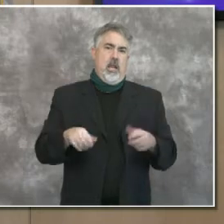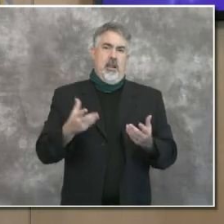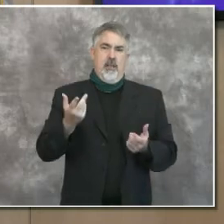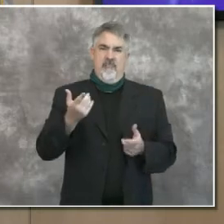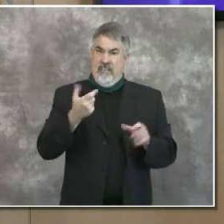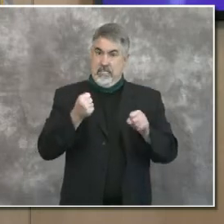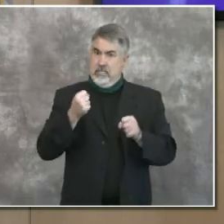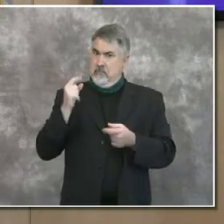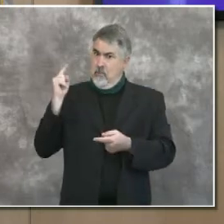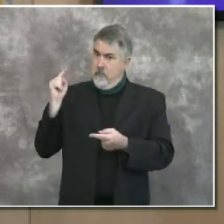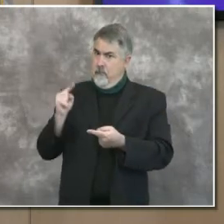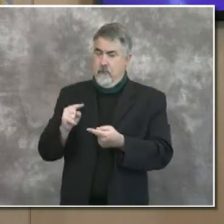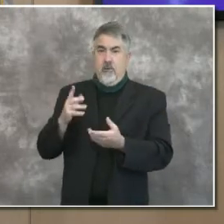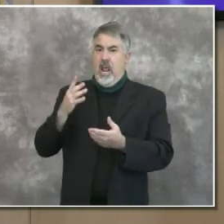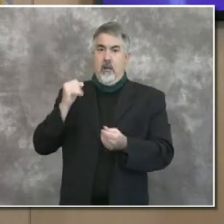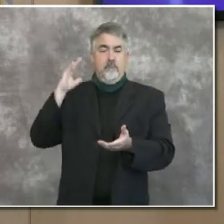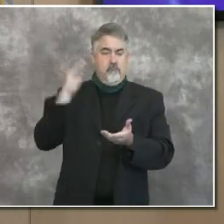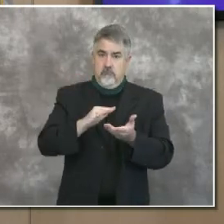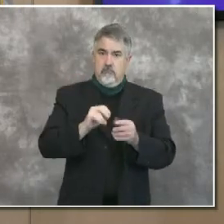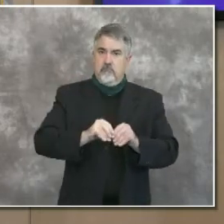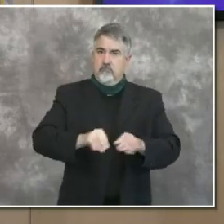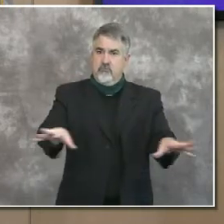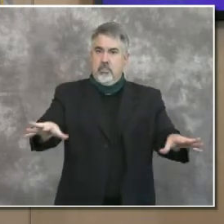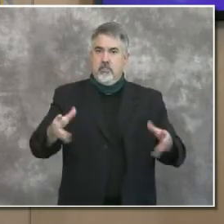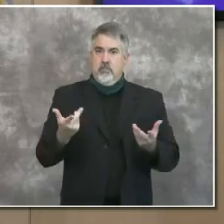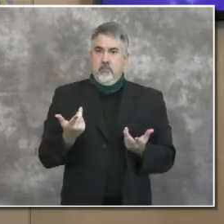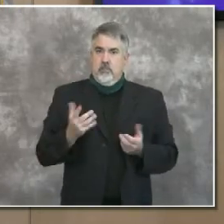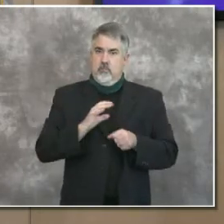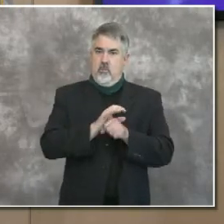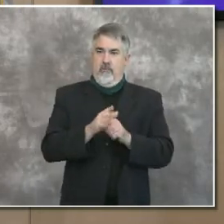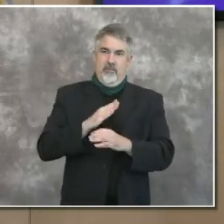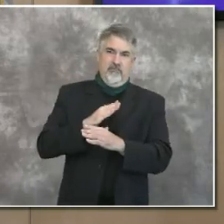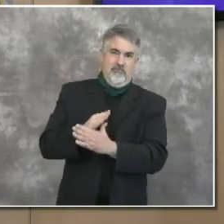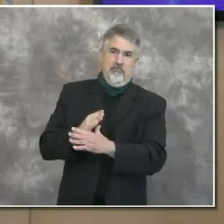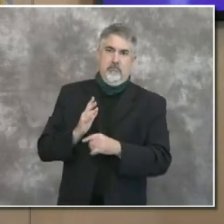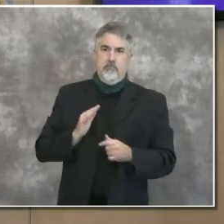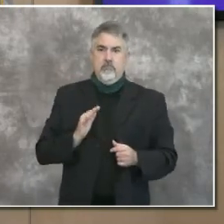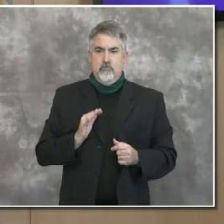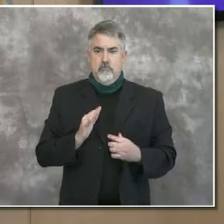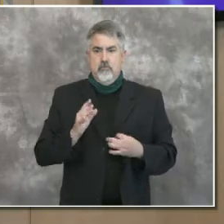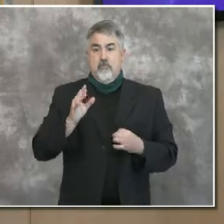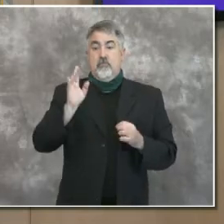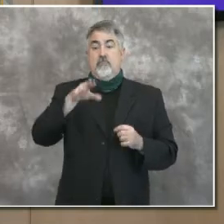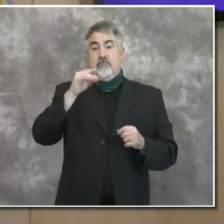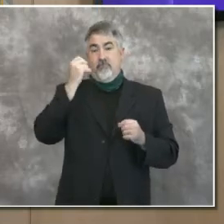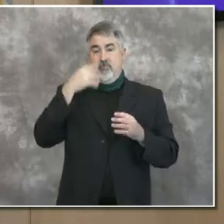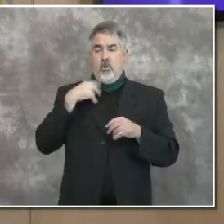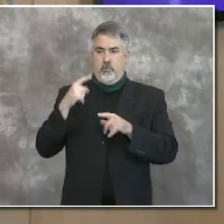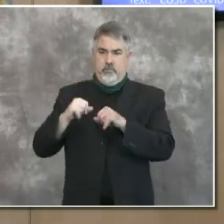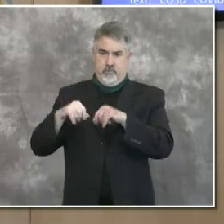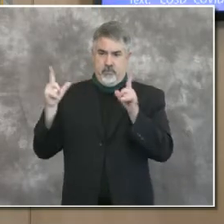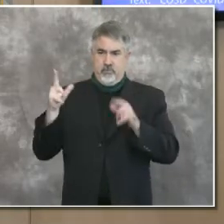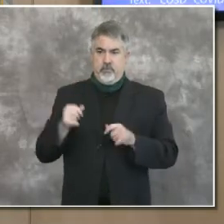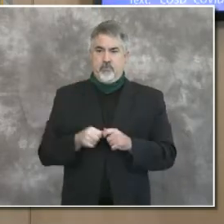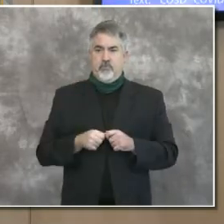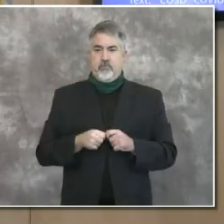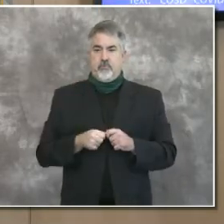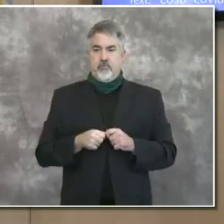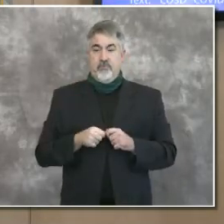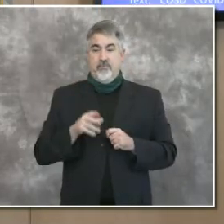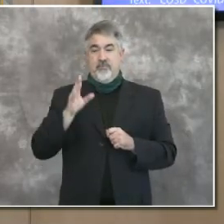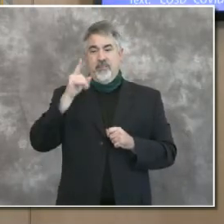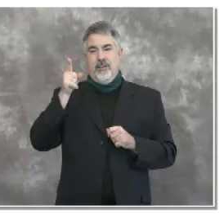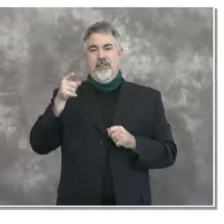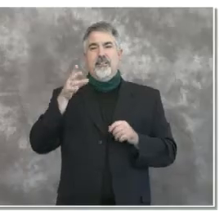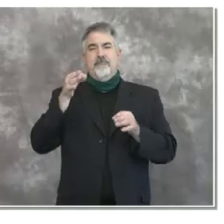transmission. And with that, I'd like to call up a couple charts that we have available. And again, these are